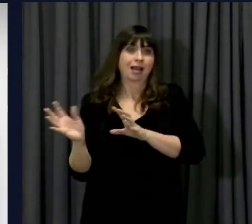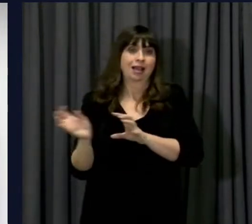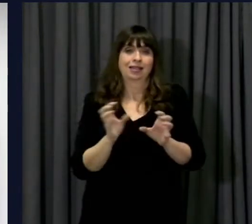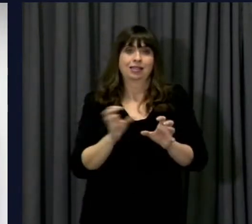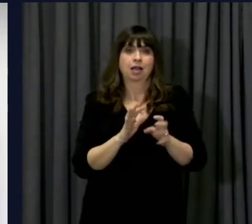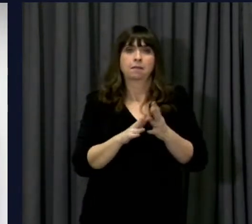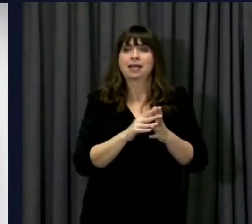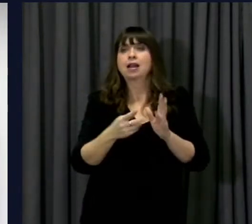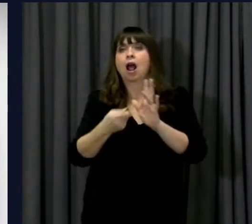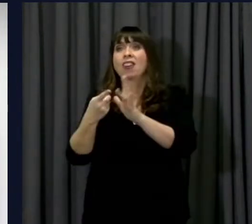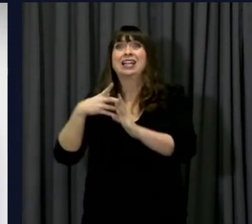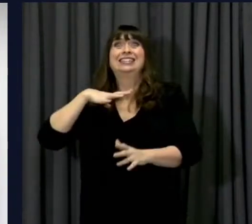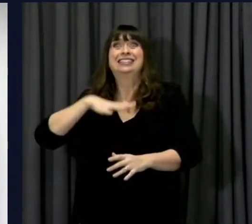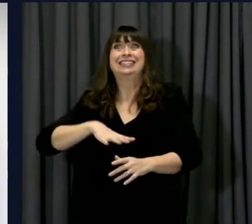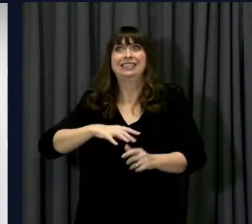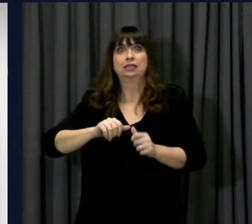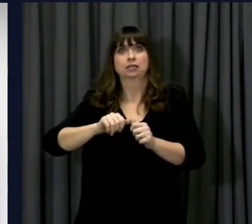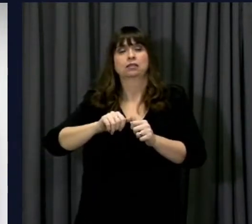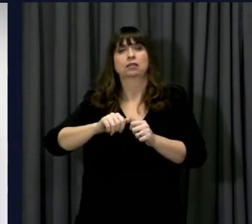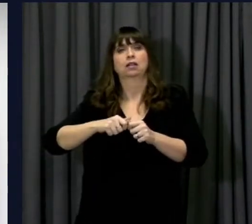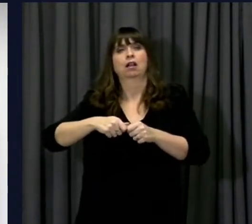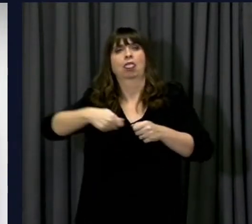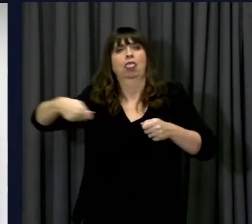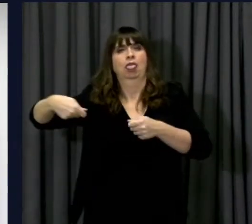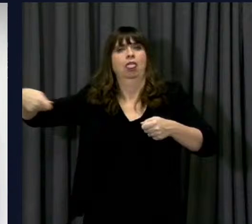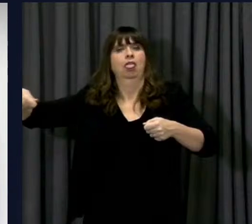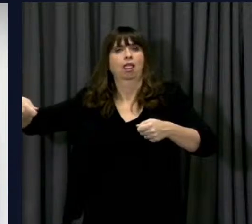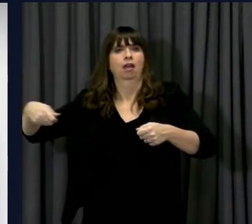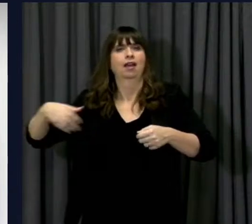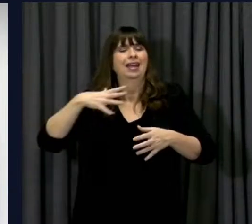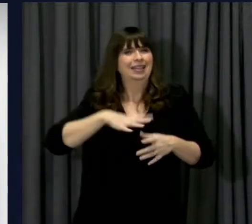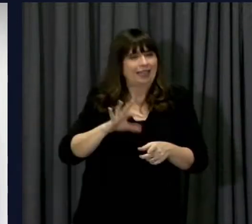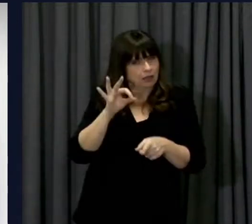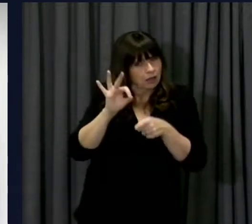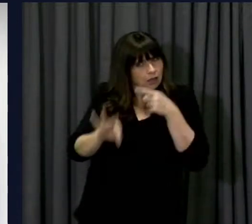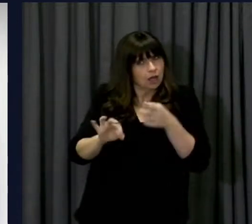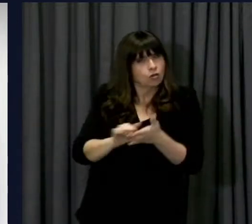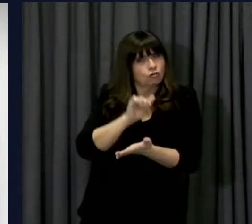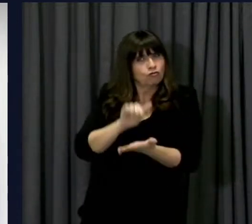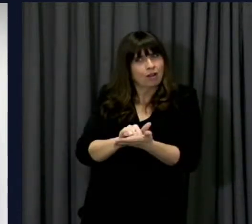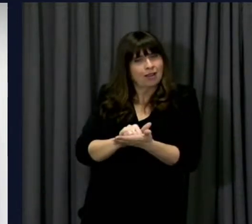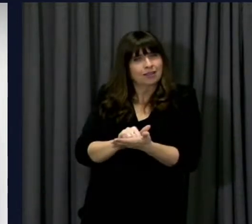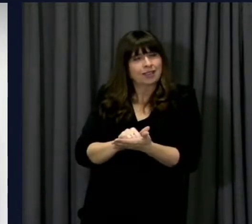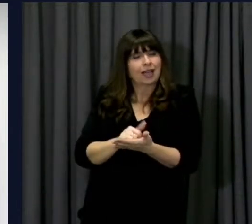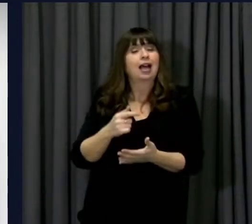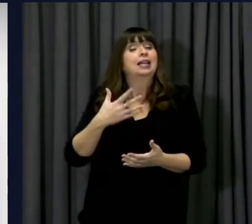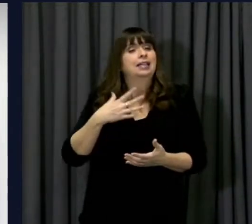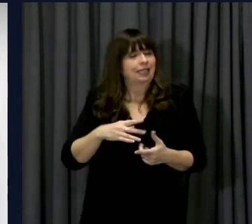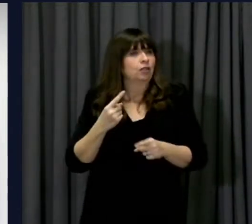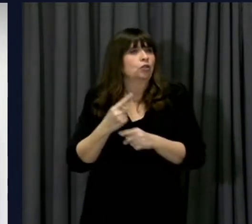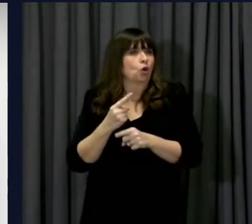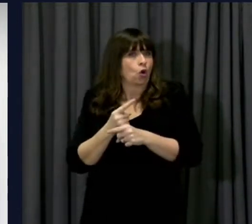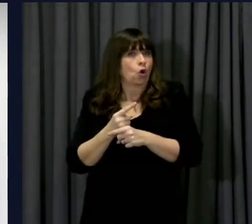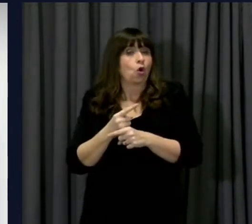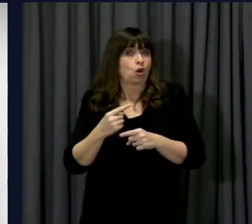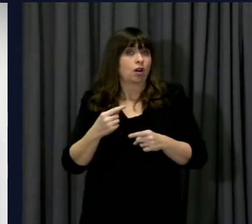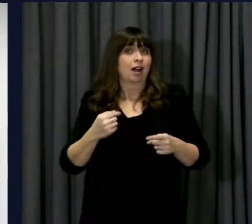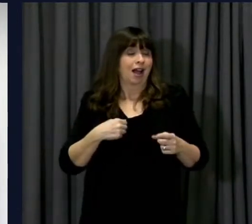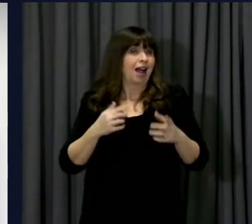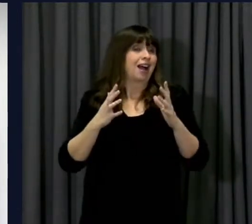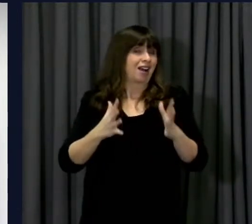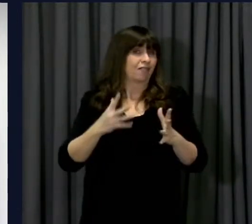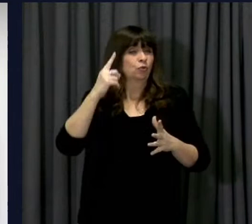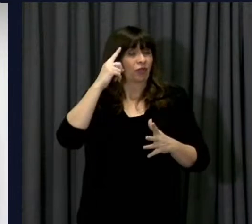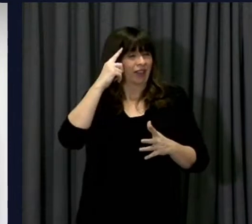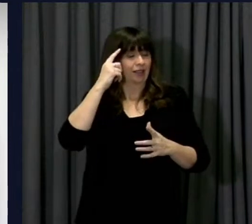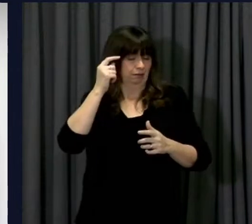the speed with which we're working to give people the protection that they're looking for. So it's a sensible conversation. It's a very grown-up one. It has to be very